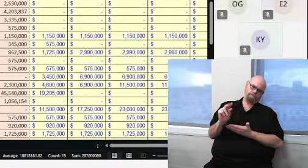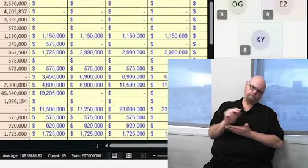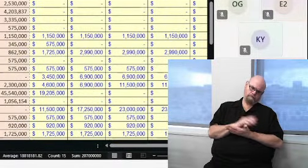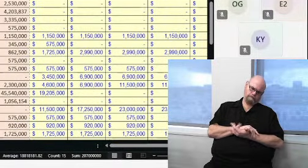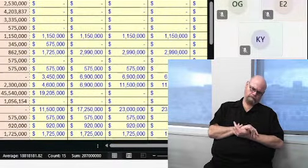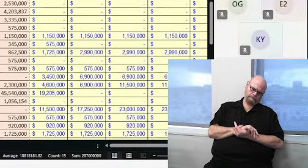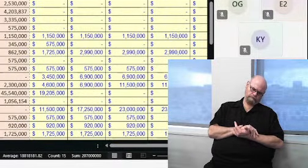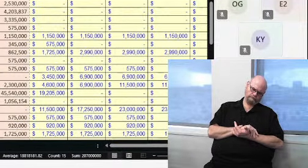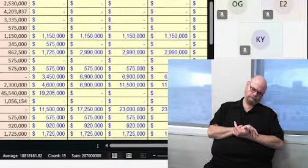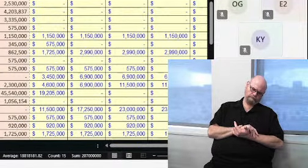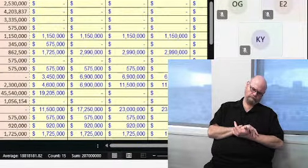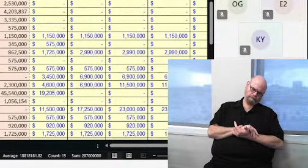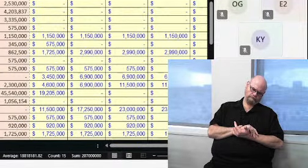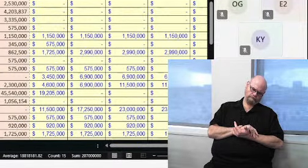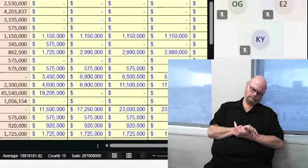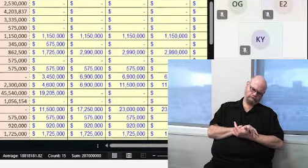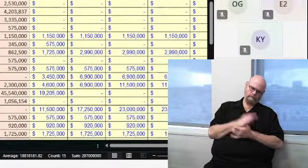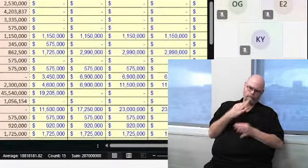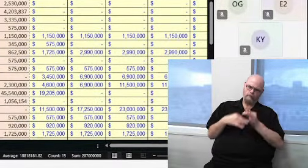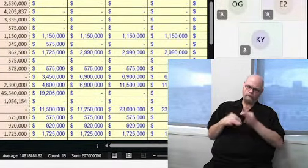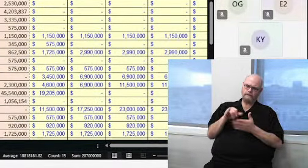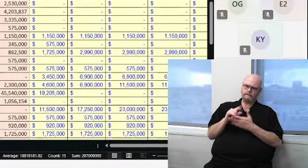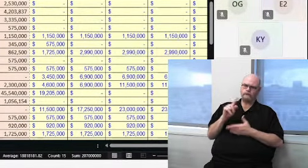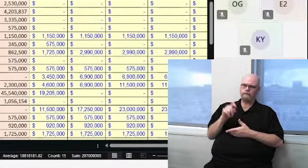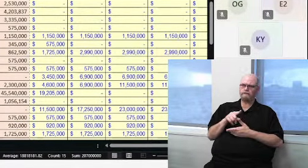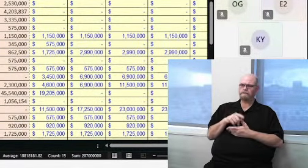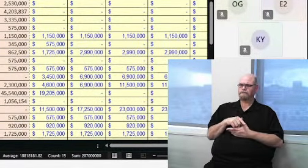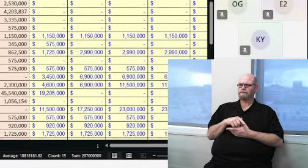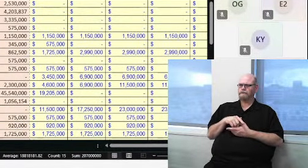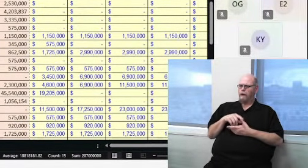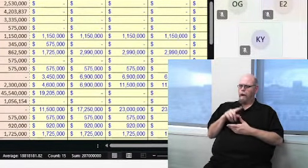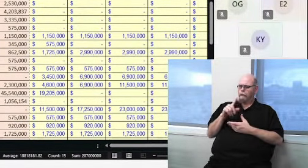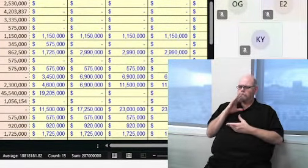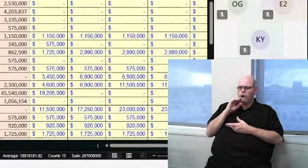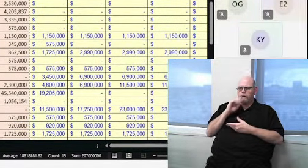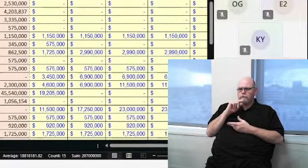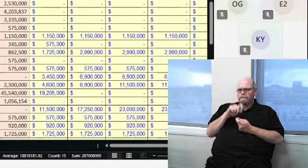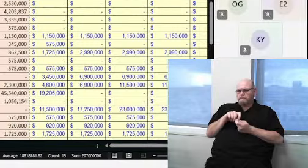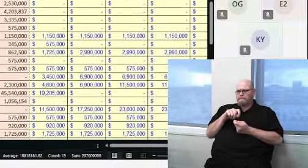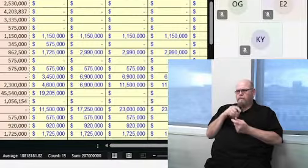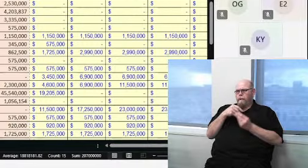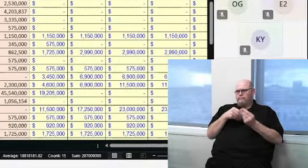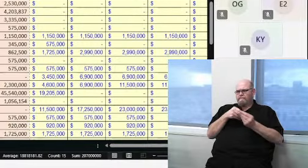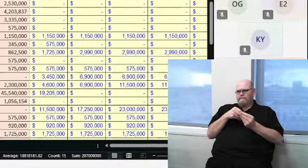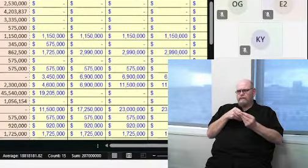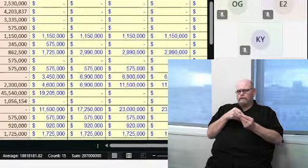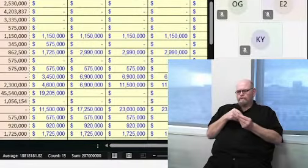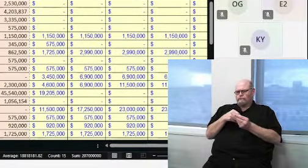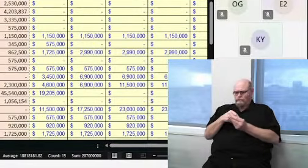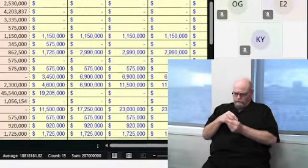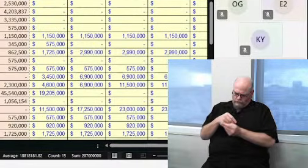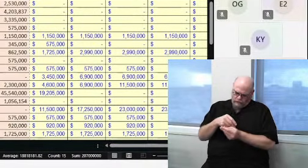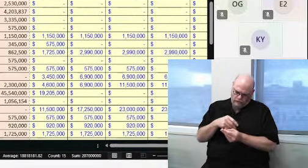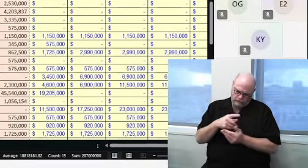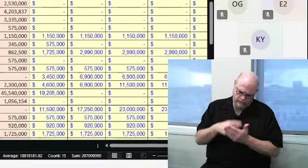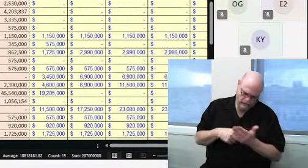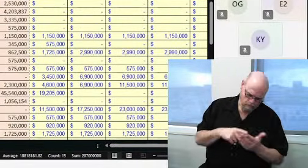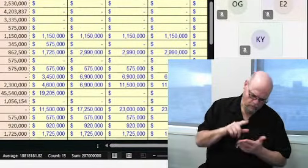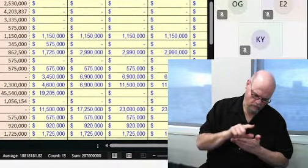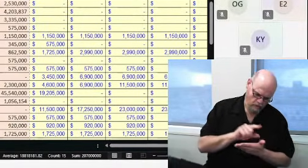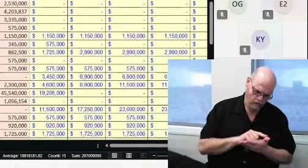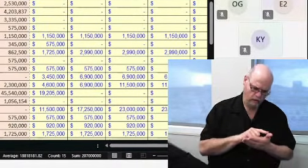don't. Can you replace the question so I could give you? I asked you specifically about the feeders, which is